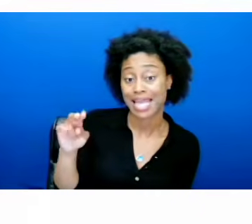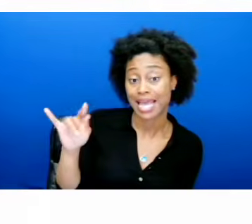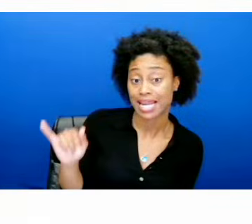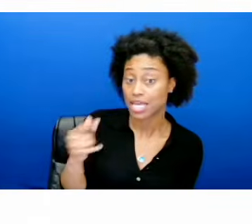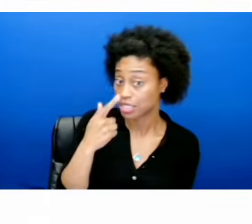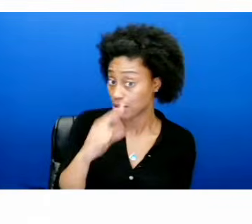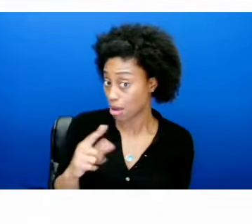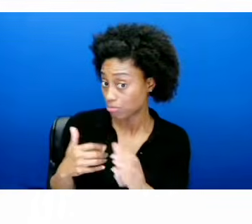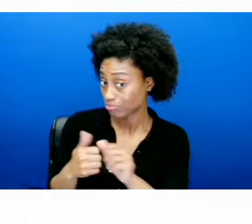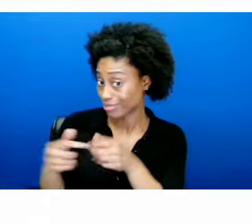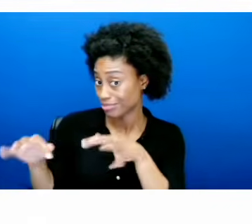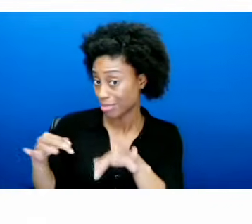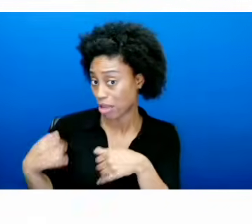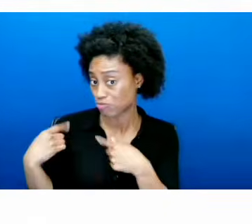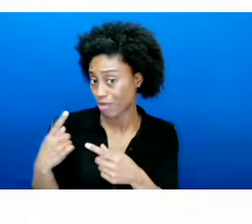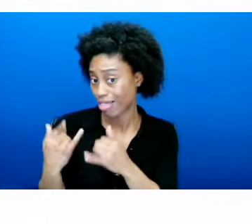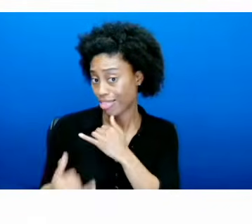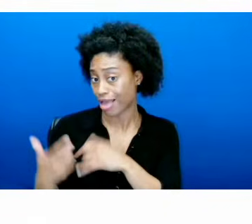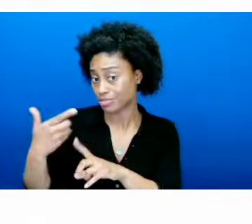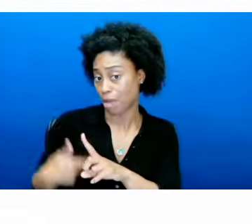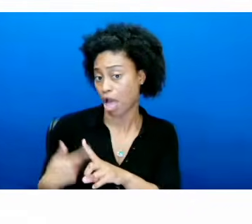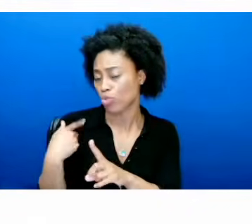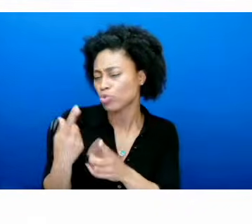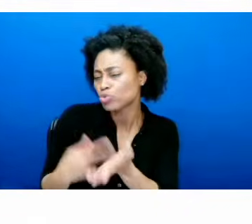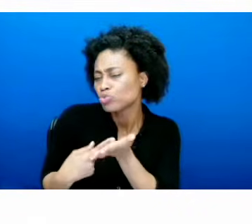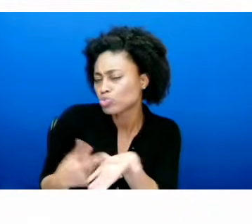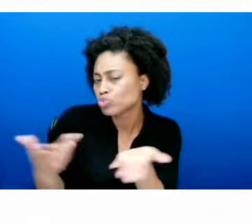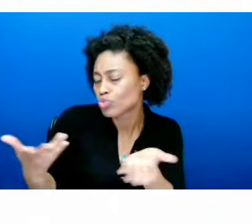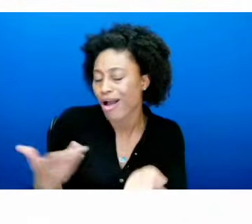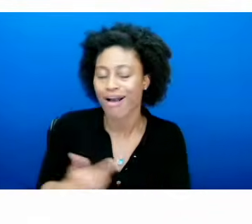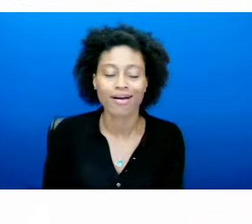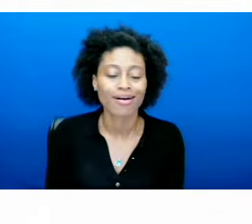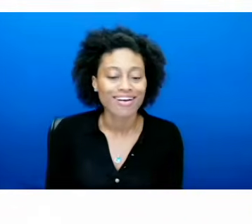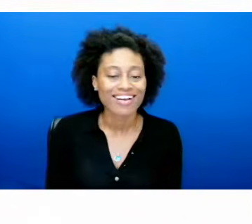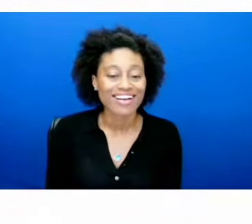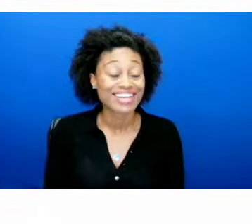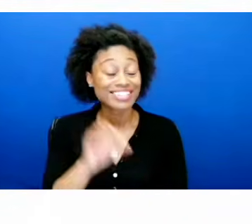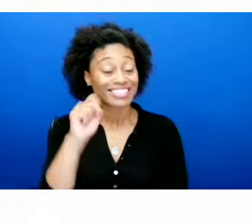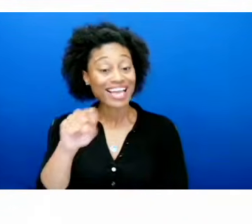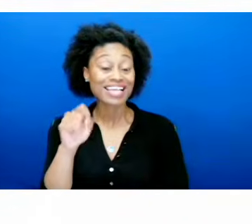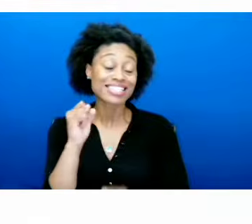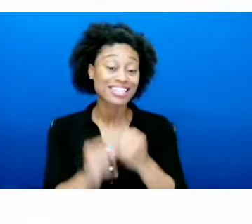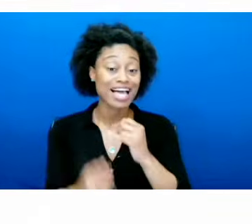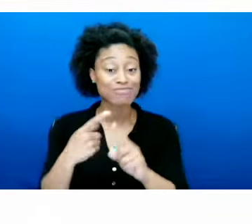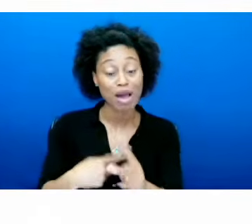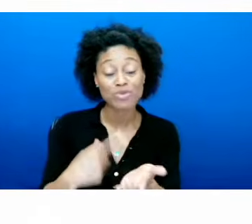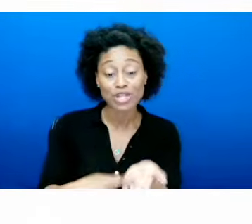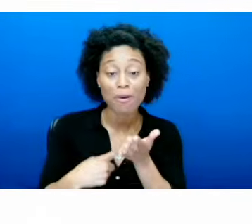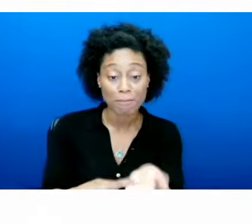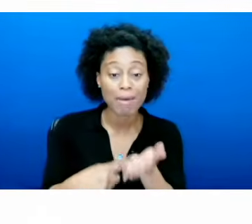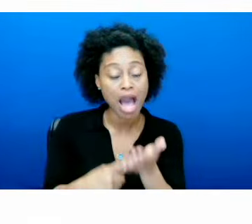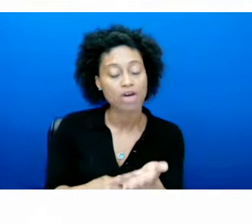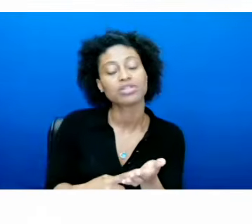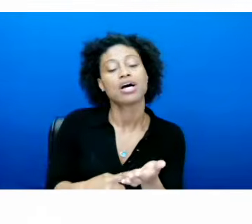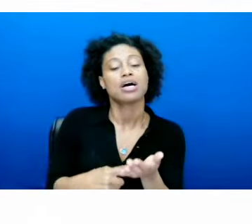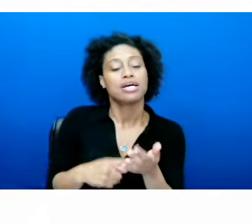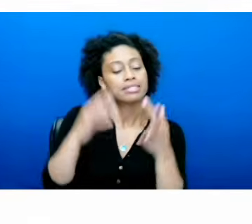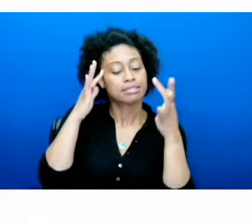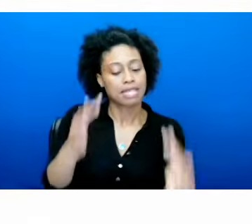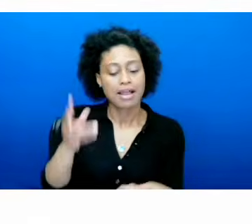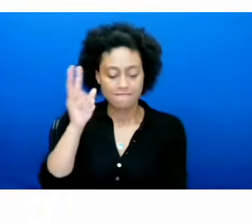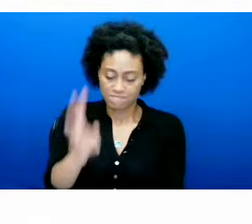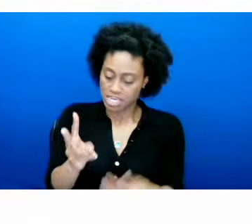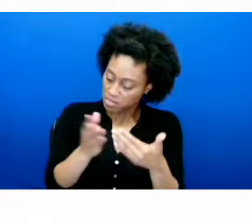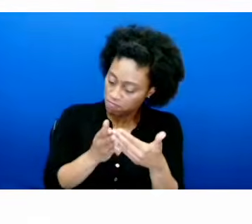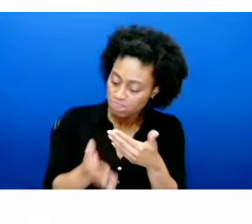up to speed on what we discussed last month? Yes, last month we talked about going vegan for good, which was